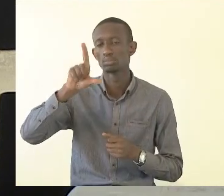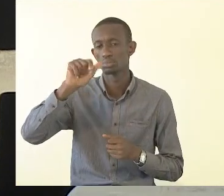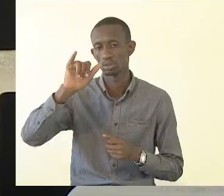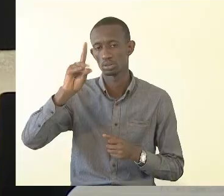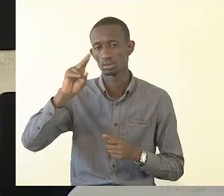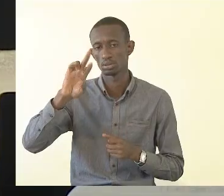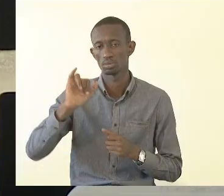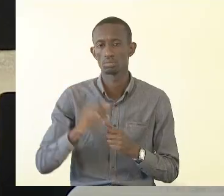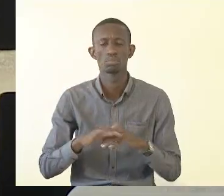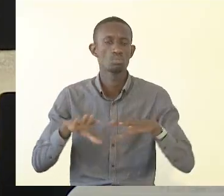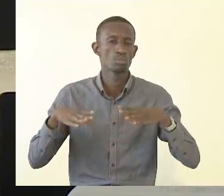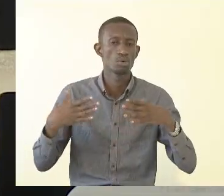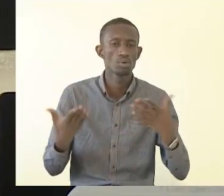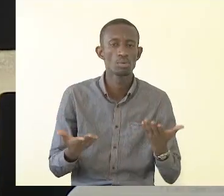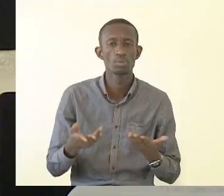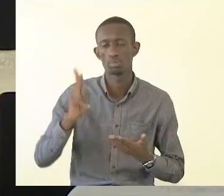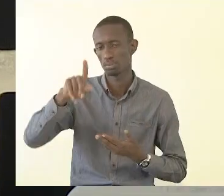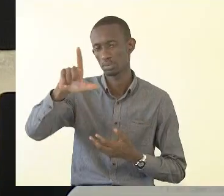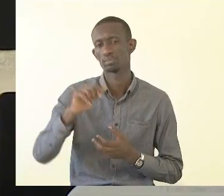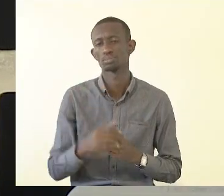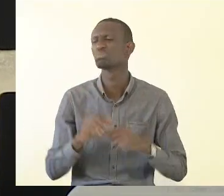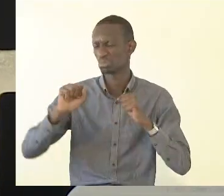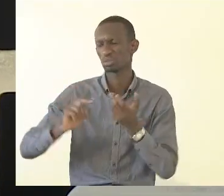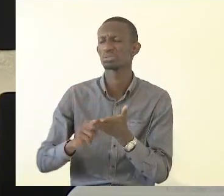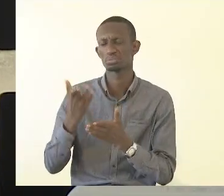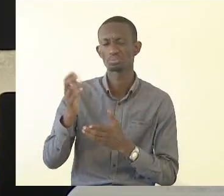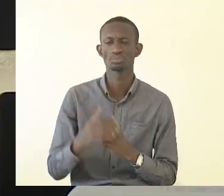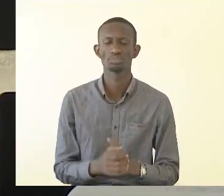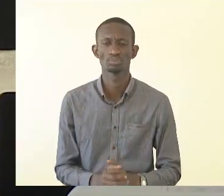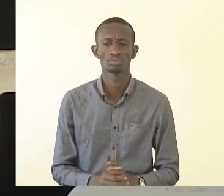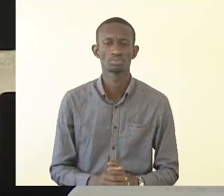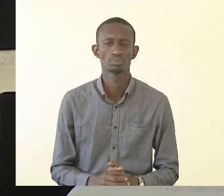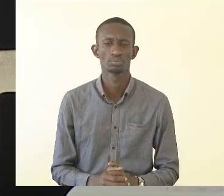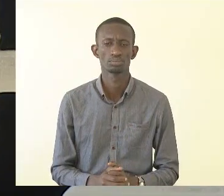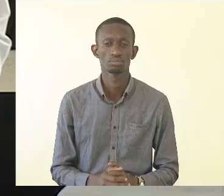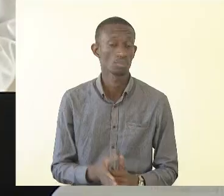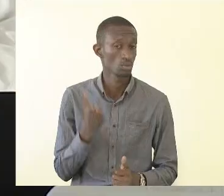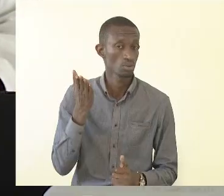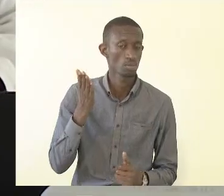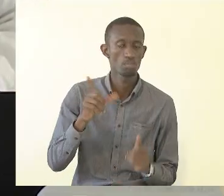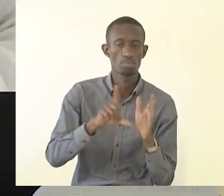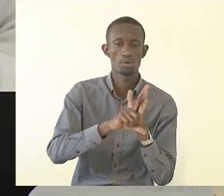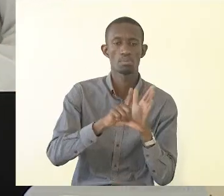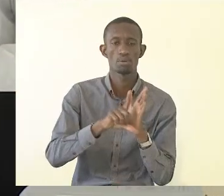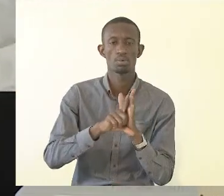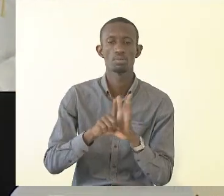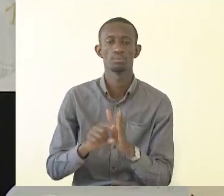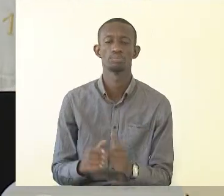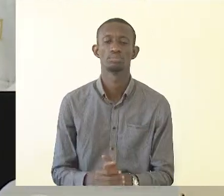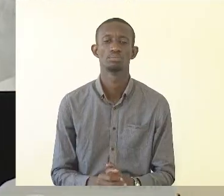or even platinum can be used. So that is the condition for the